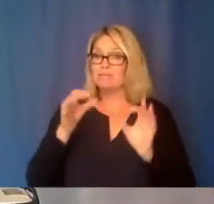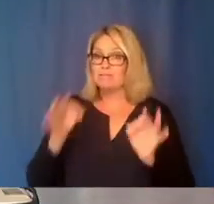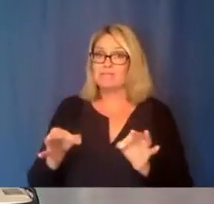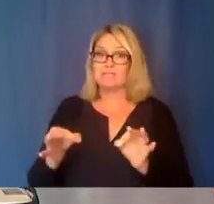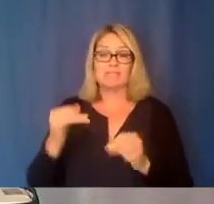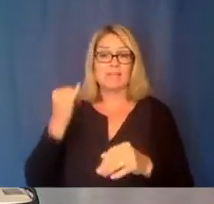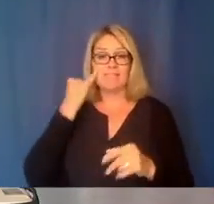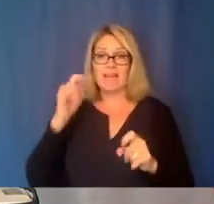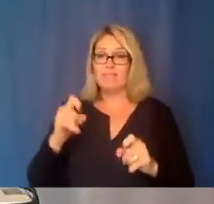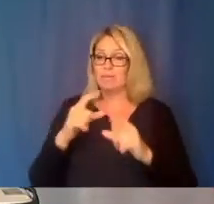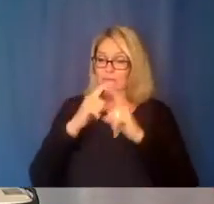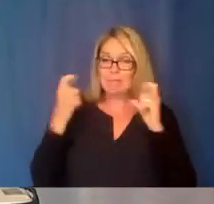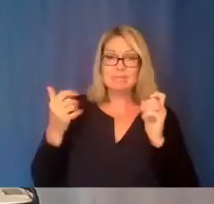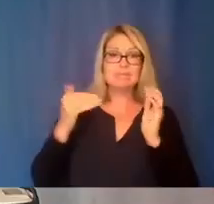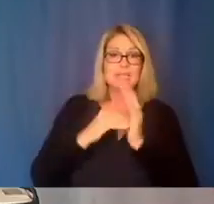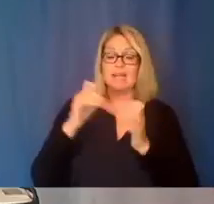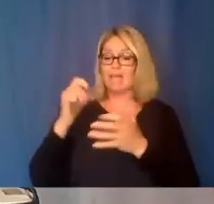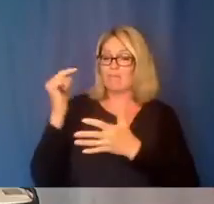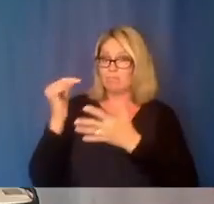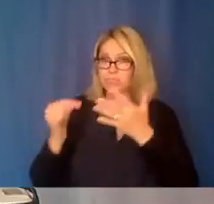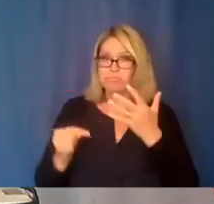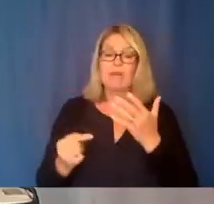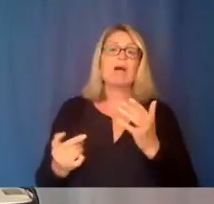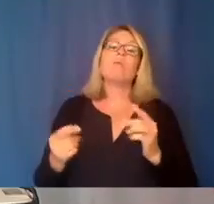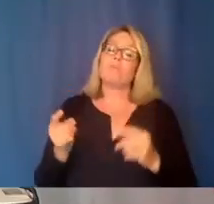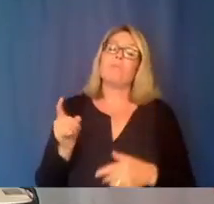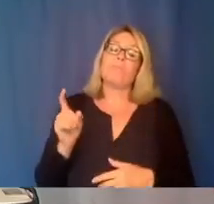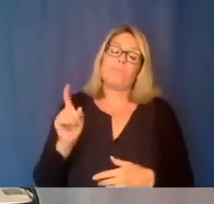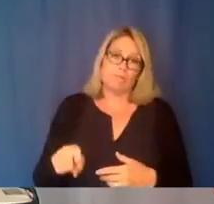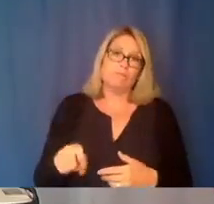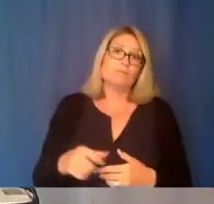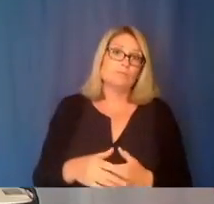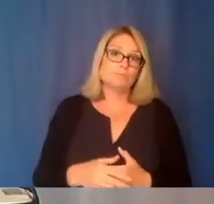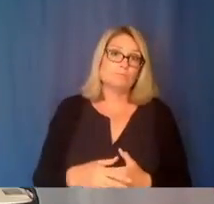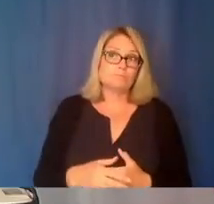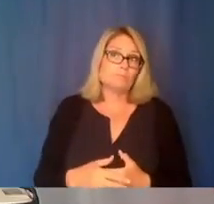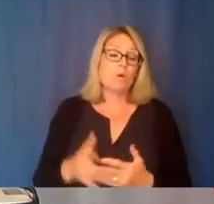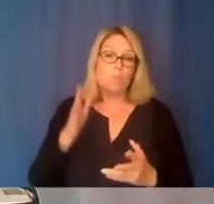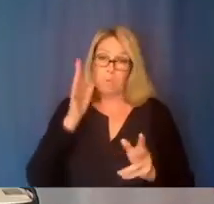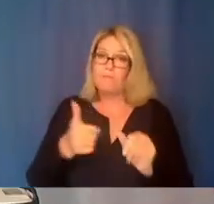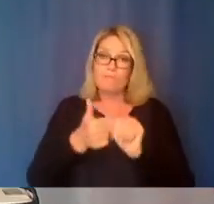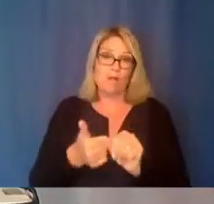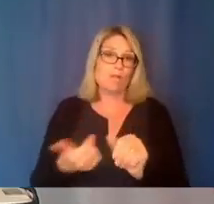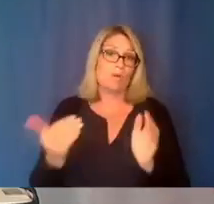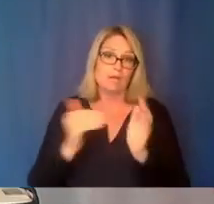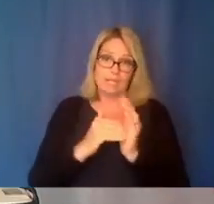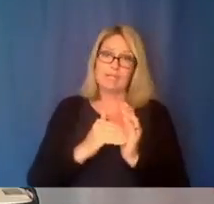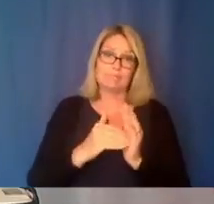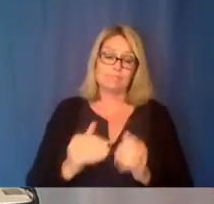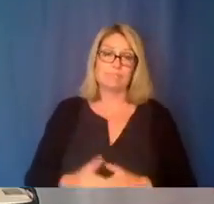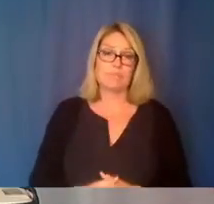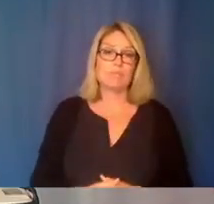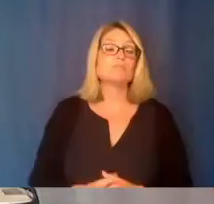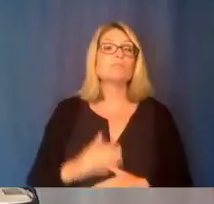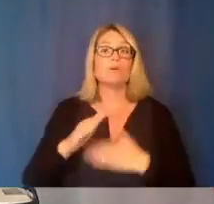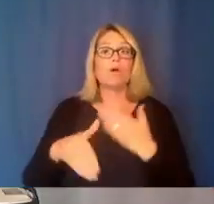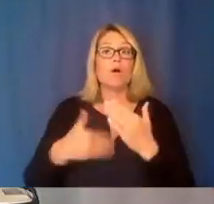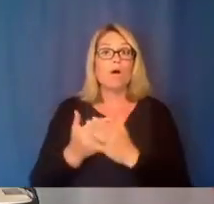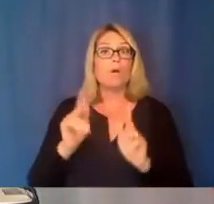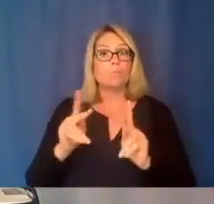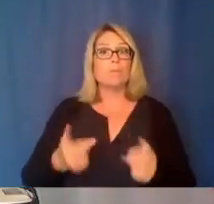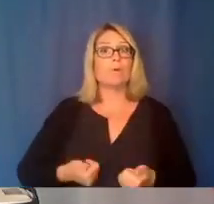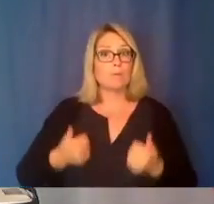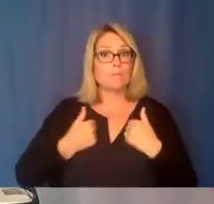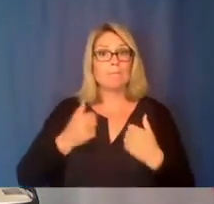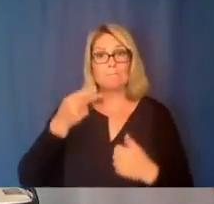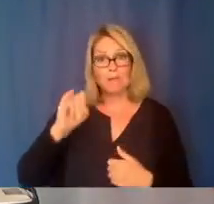way, and health demands that, health factors demand that, then we would do that as well. But I would say to all islanders, just get out and